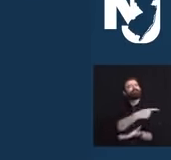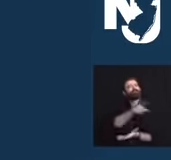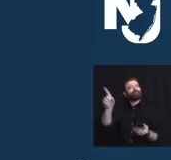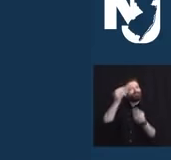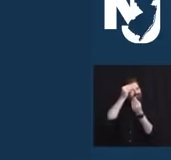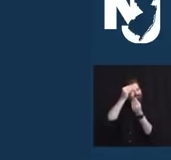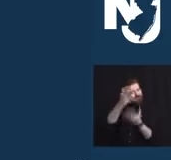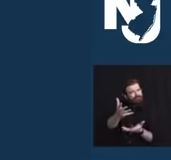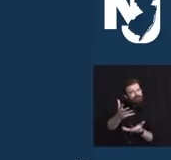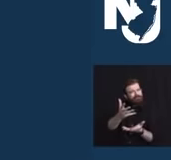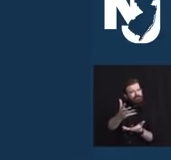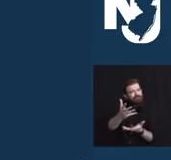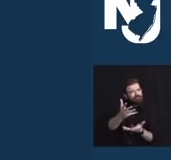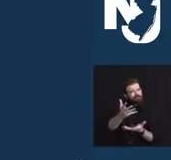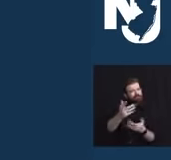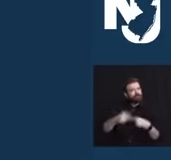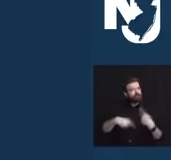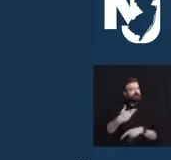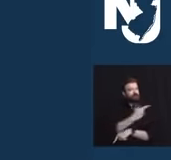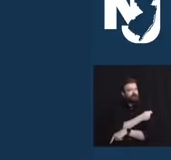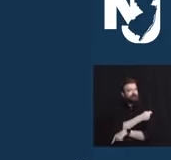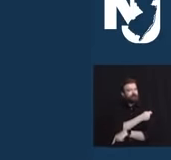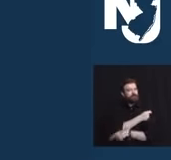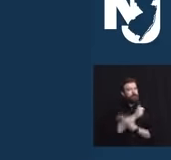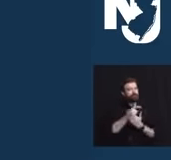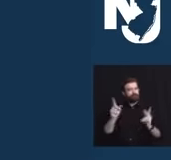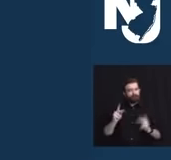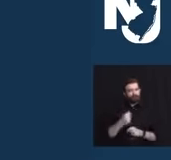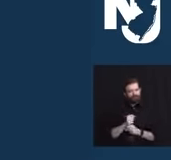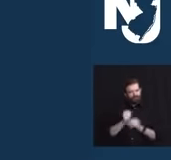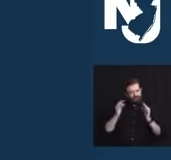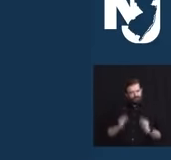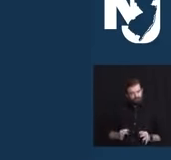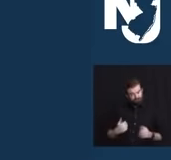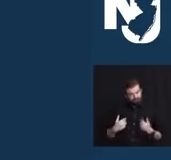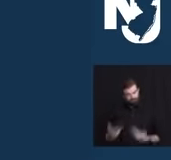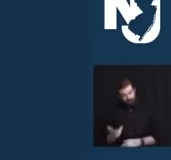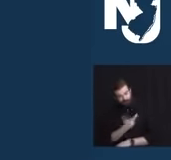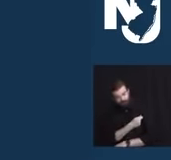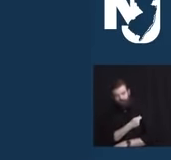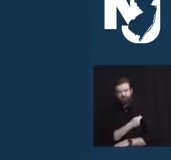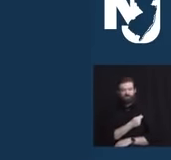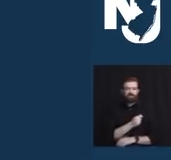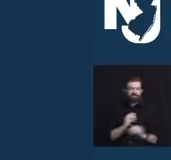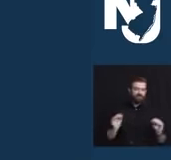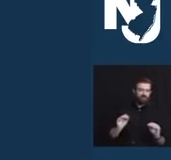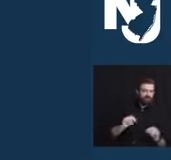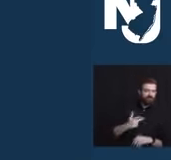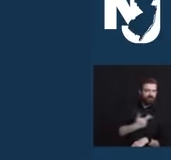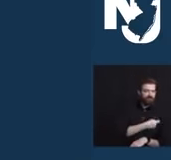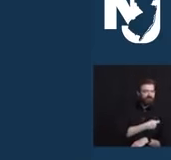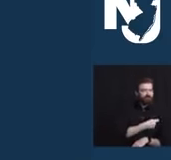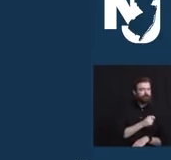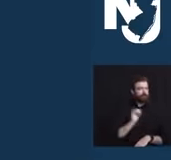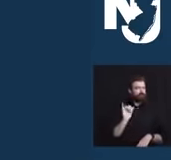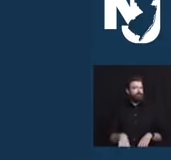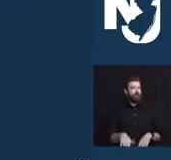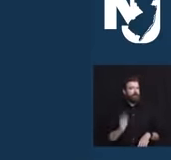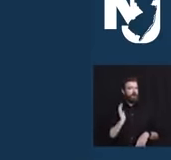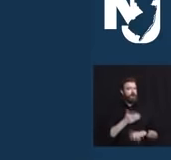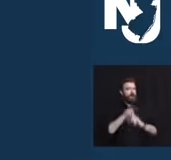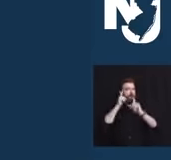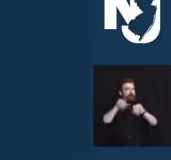be vaccinated. Our call center, through the Department of Health and under Judy's leadership, has been proactively reaching out